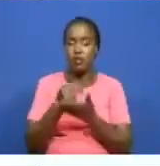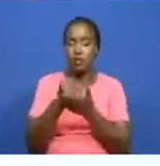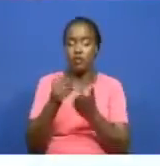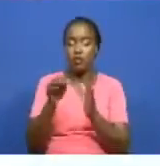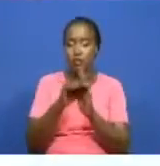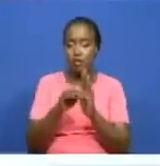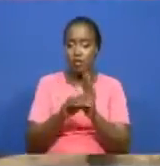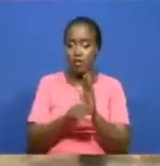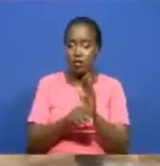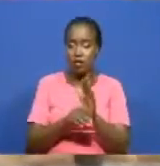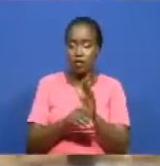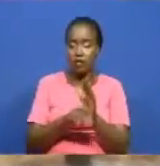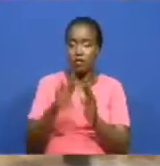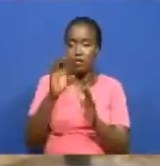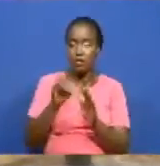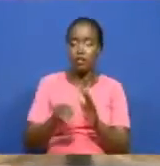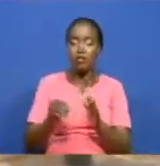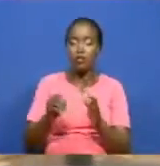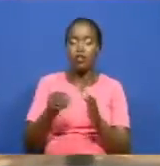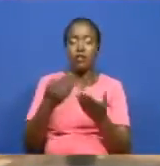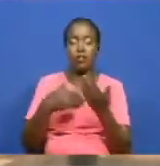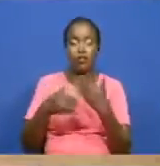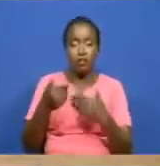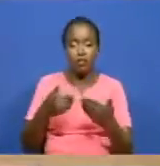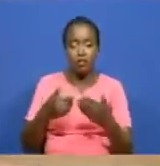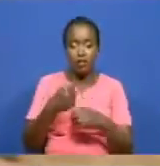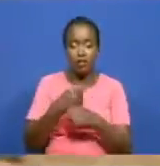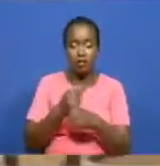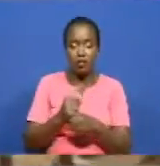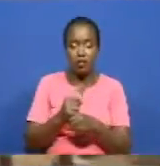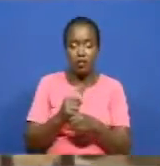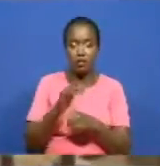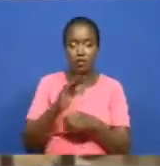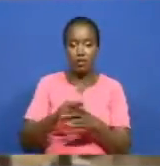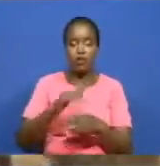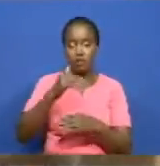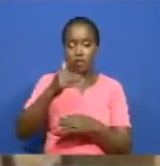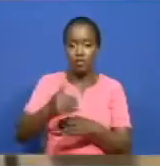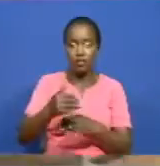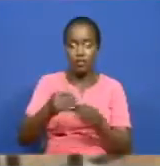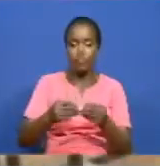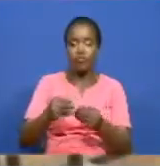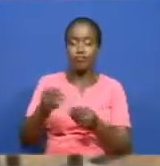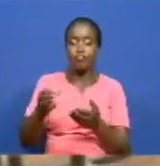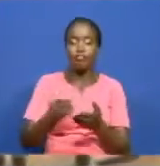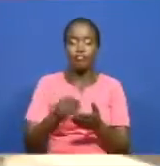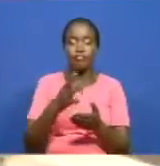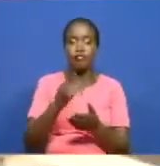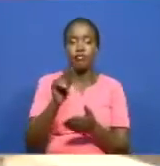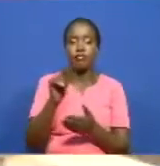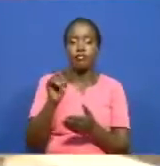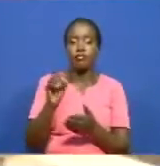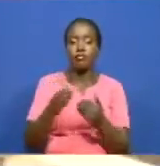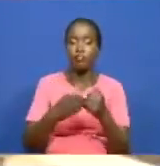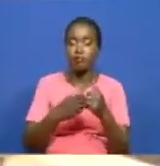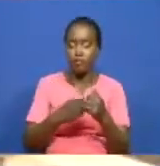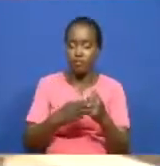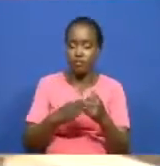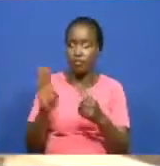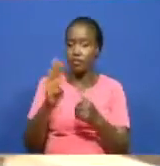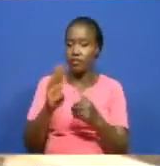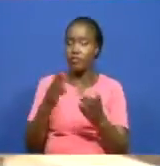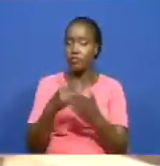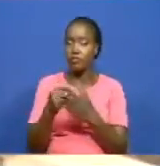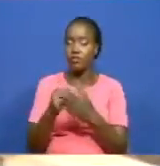been contracted by the government to make and supply the desks estimated at an estimated cost of 1.9 billion shillings. This comes